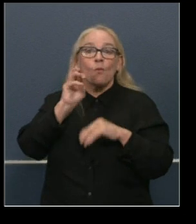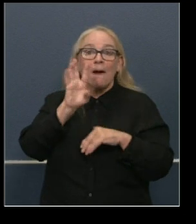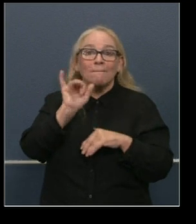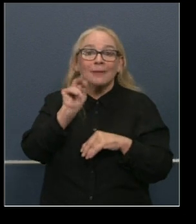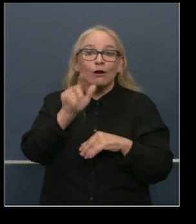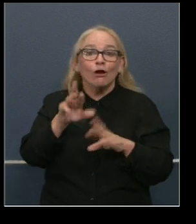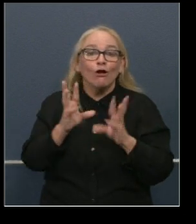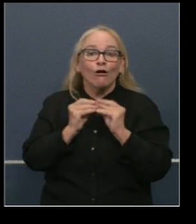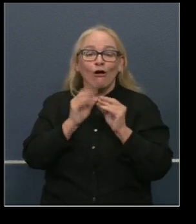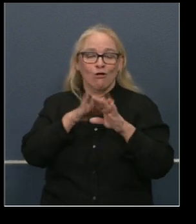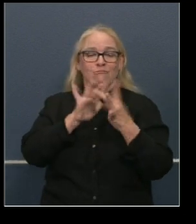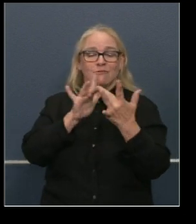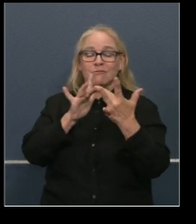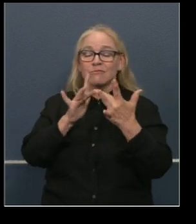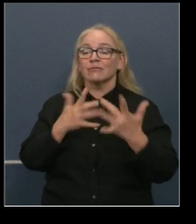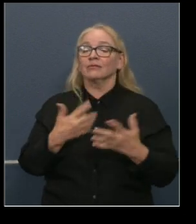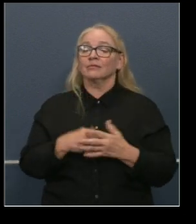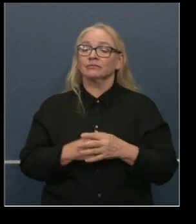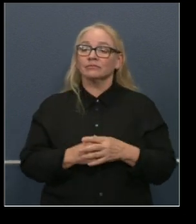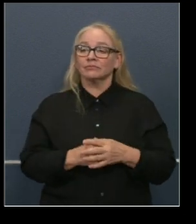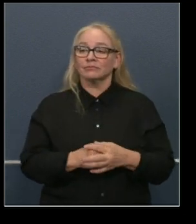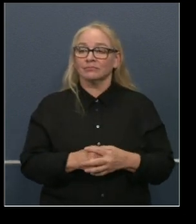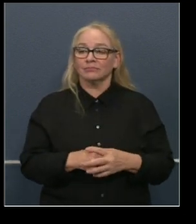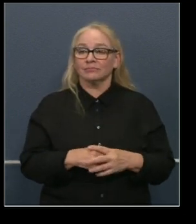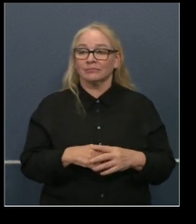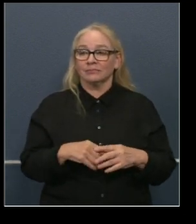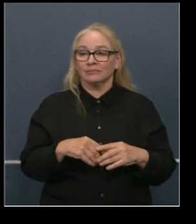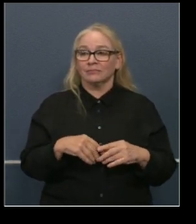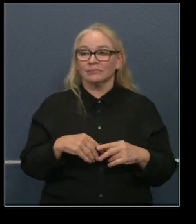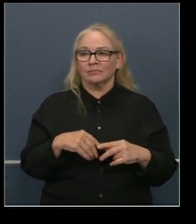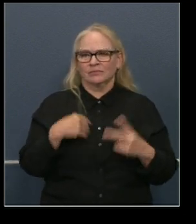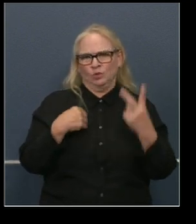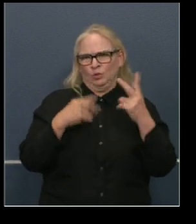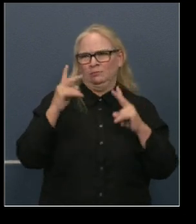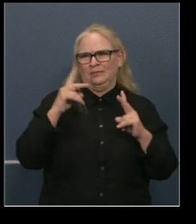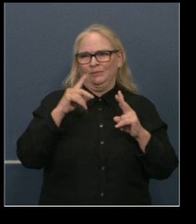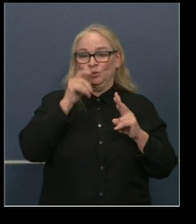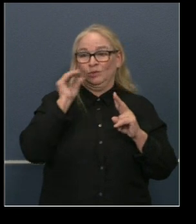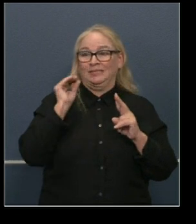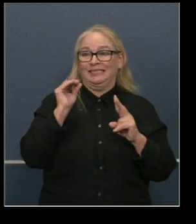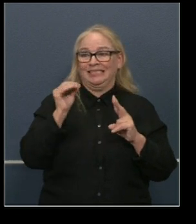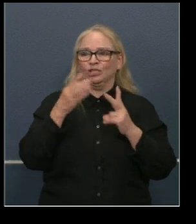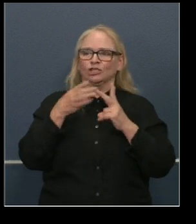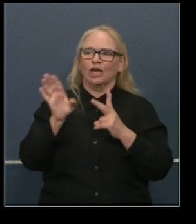educators, both around, general